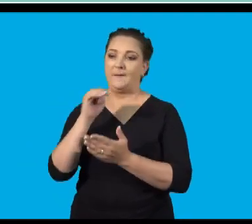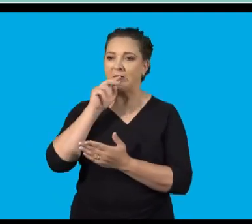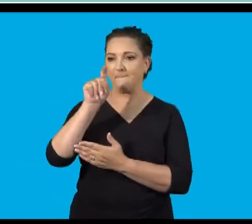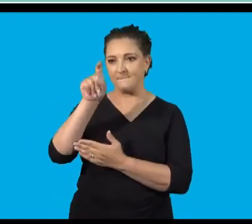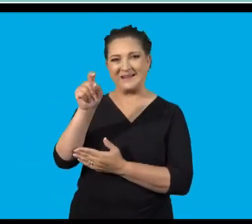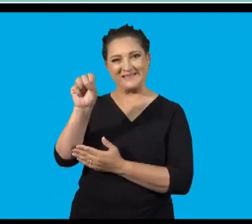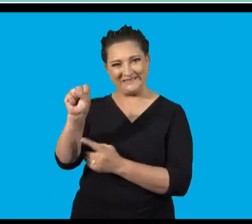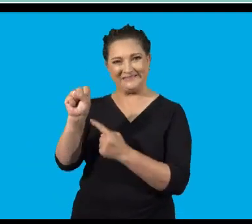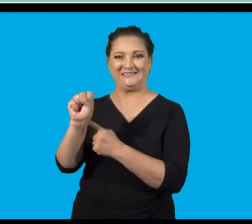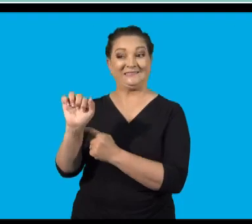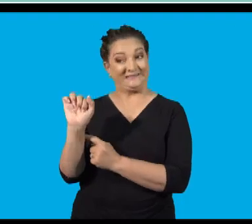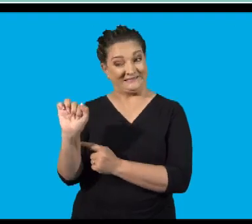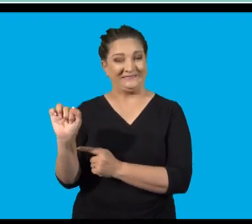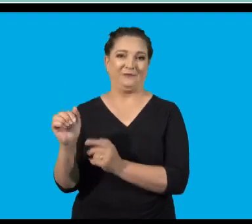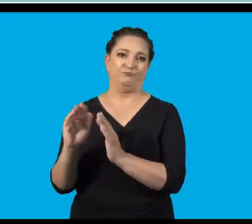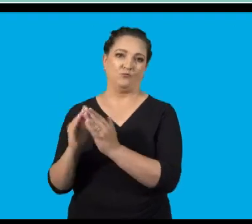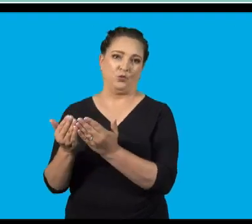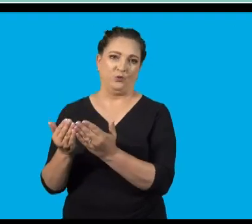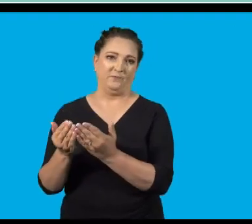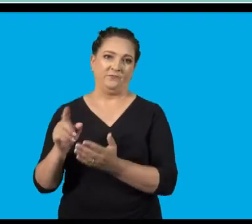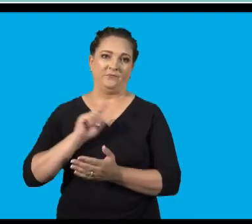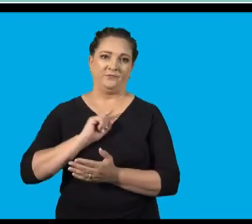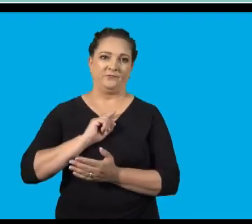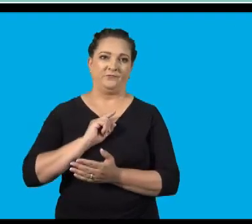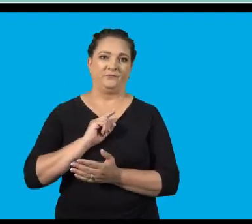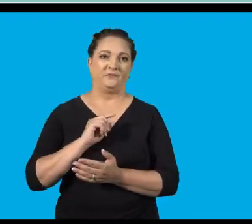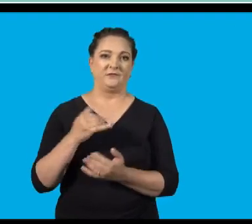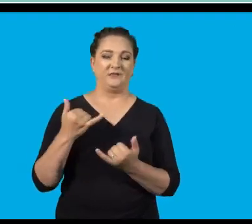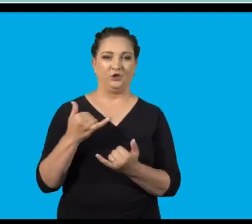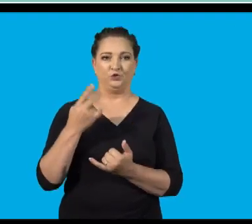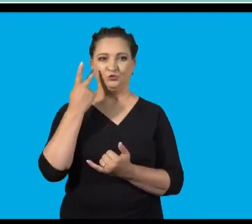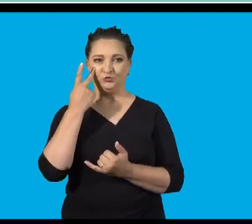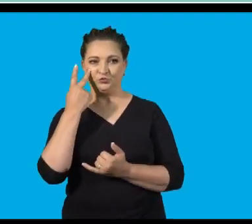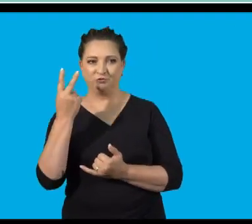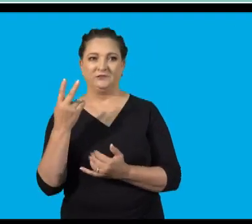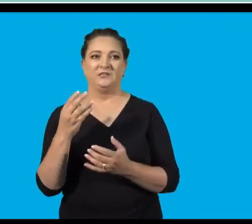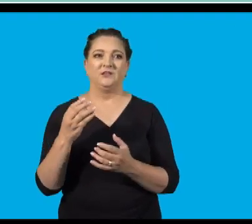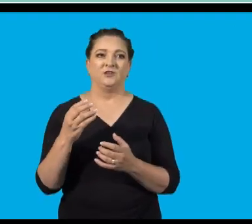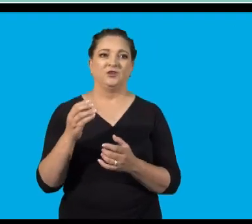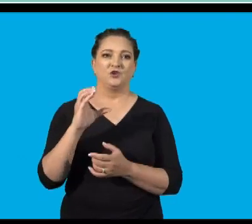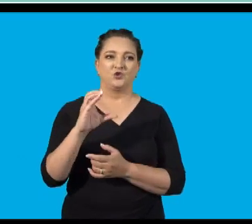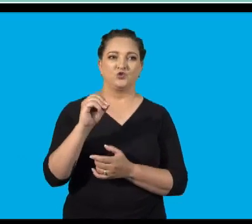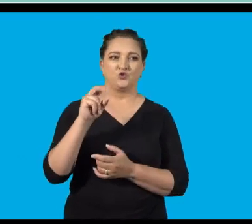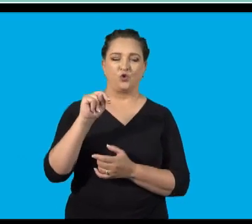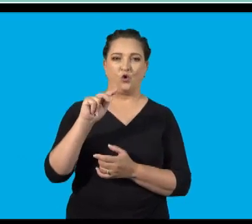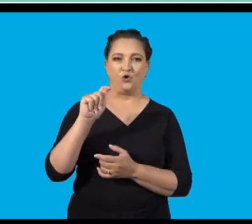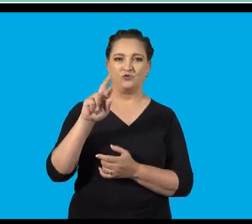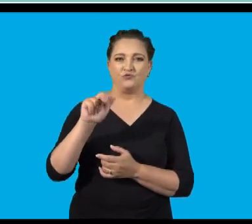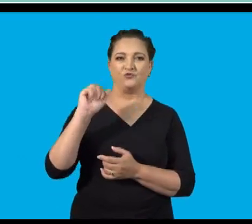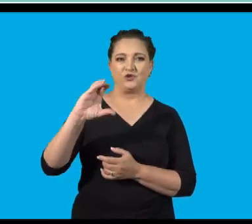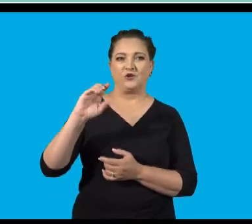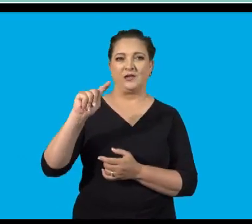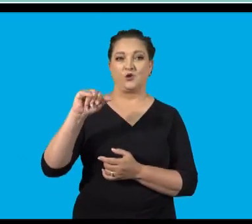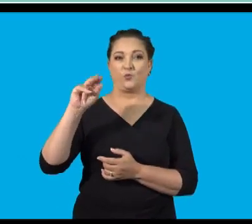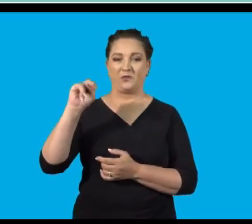it by using the apostrophe? In this case, there's the apostrophe for contraction, all right? In I